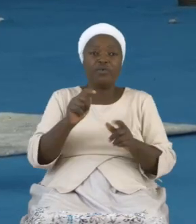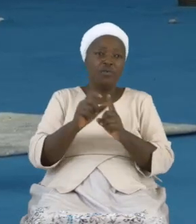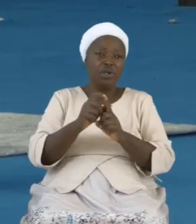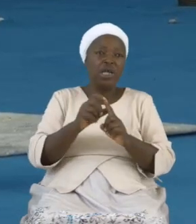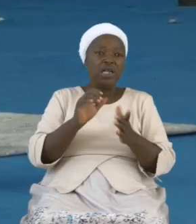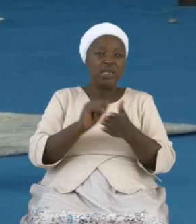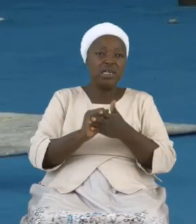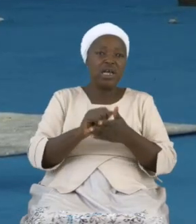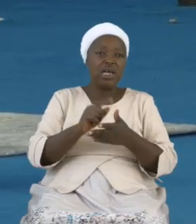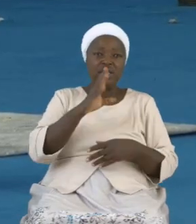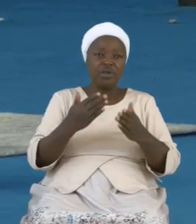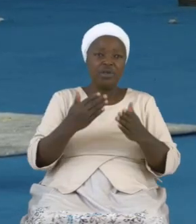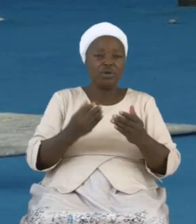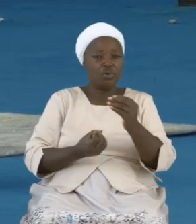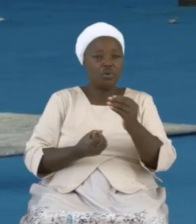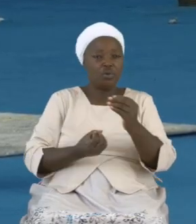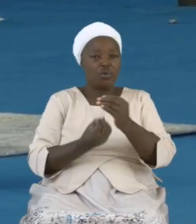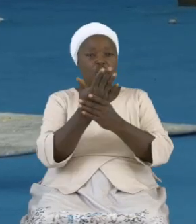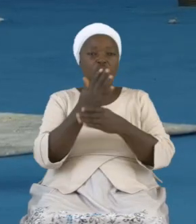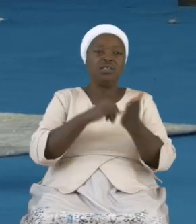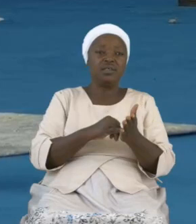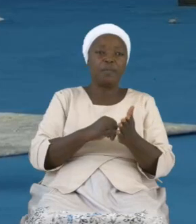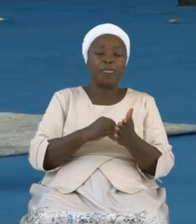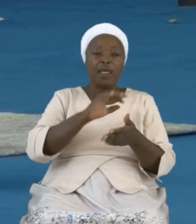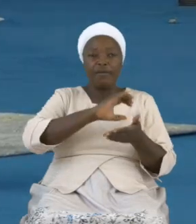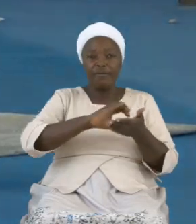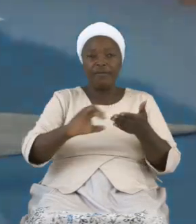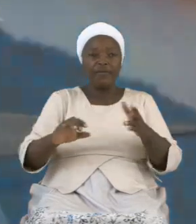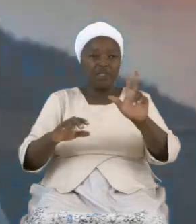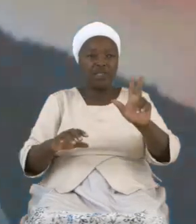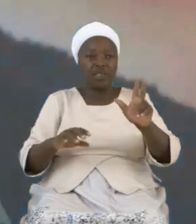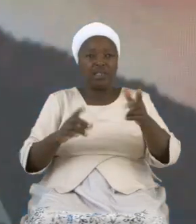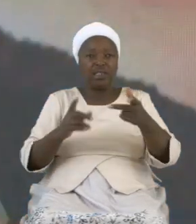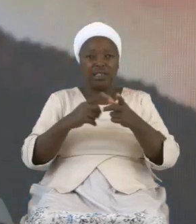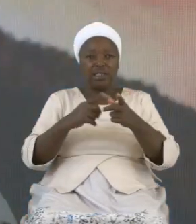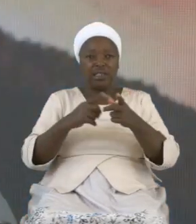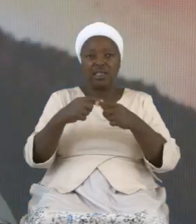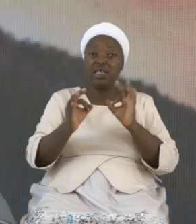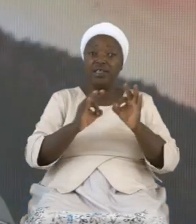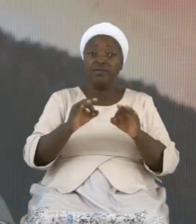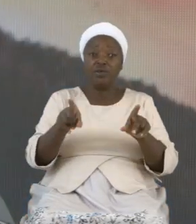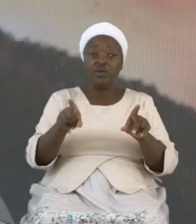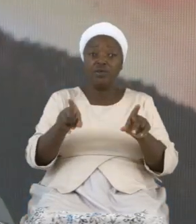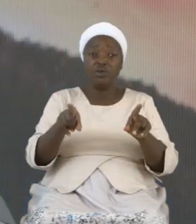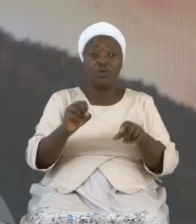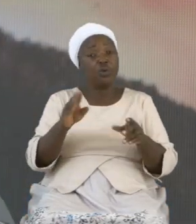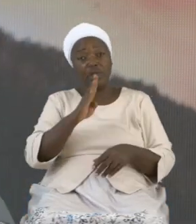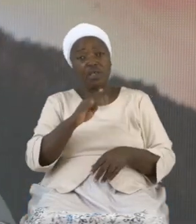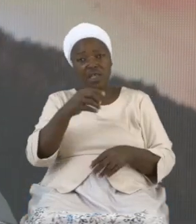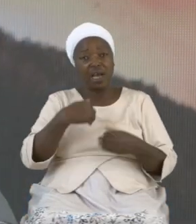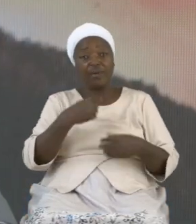thereby. Verse 3, it says, if so be ye have tasted that the